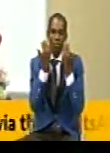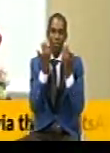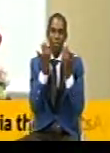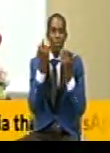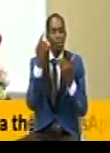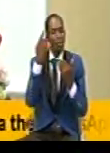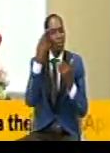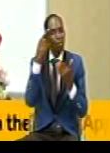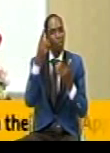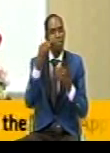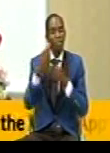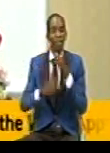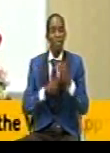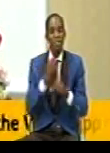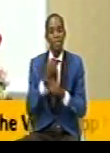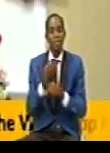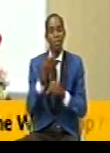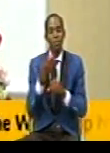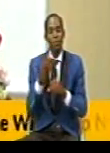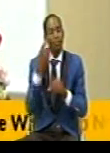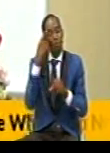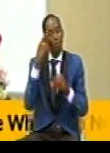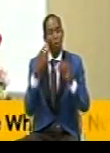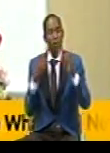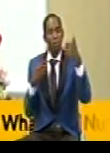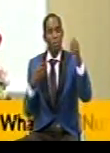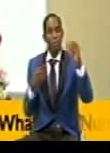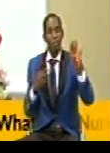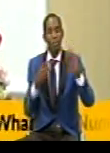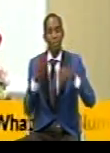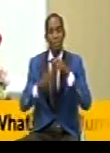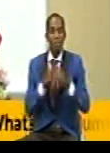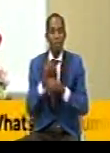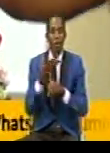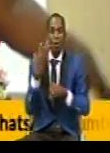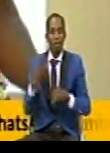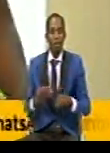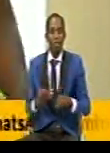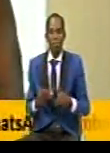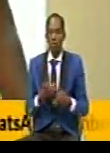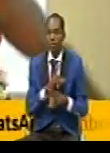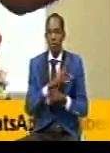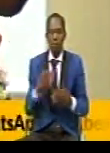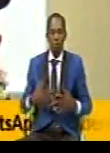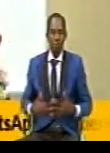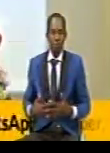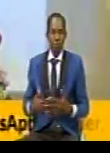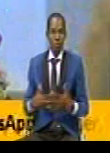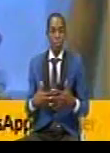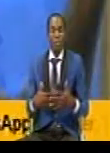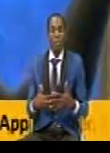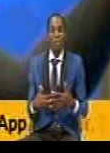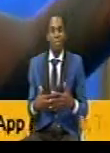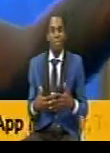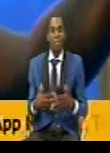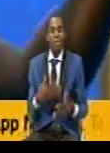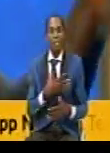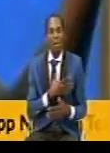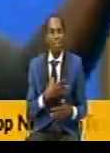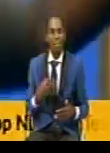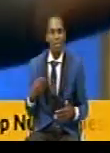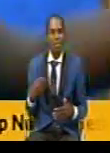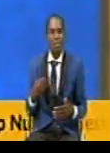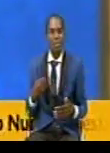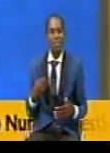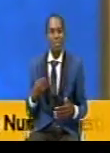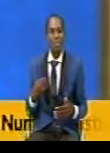away in my marriage. For 14 years of barrenness. When I went to the living place, I used